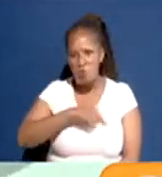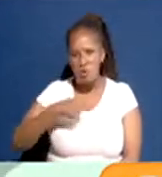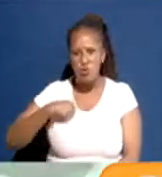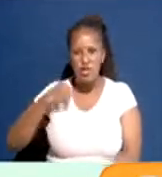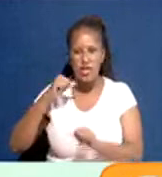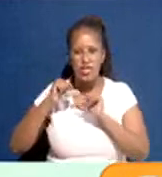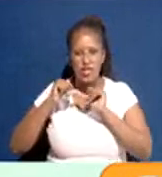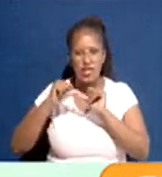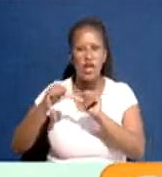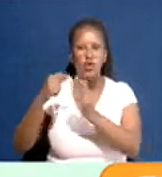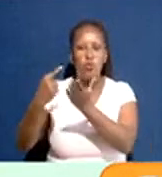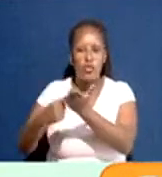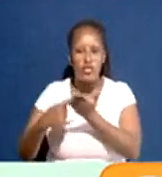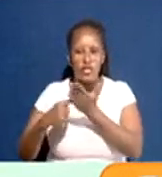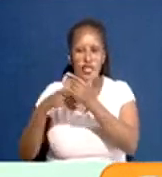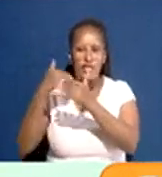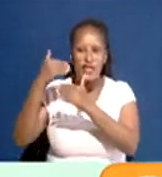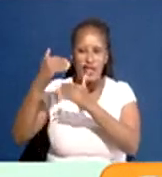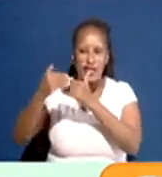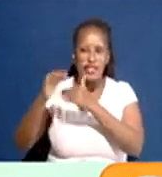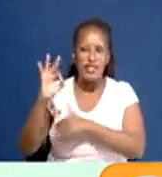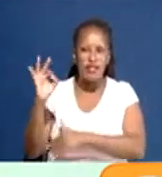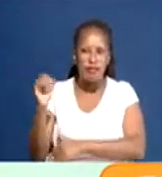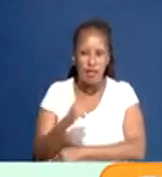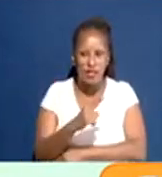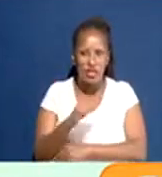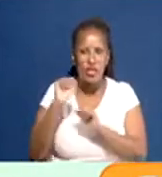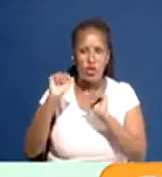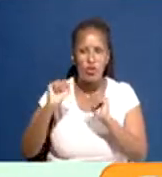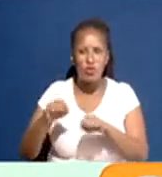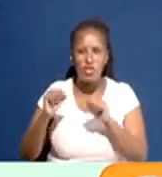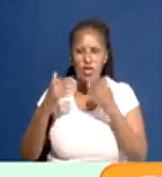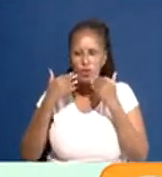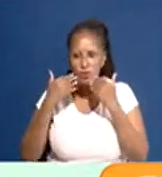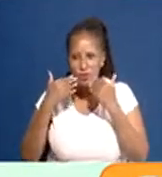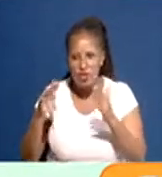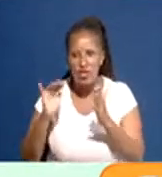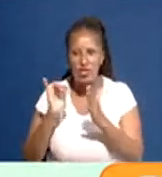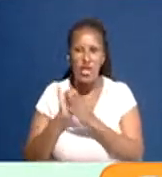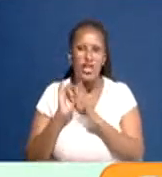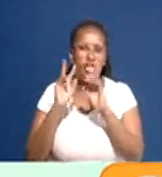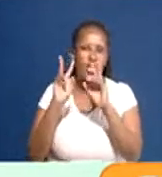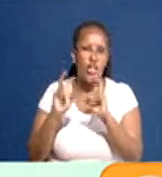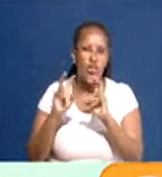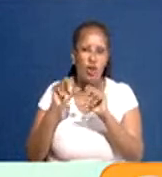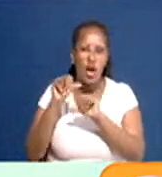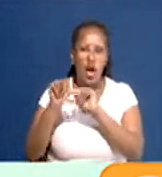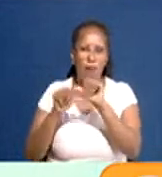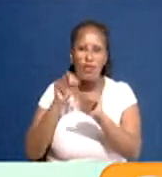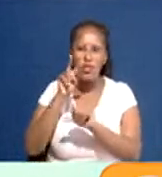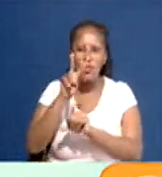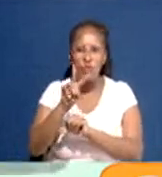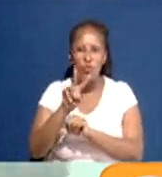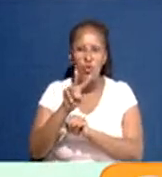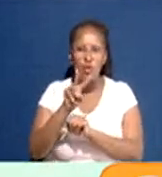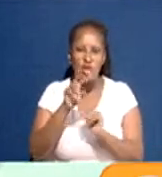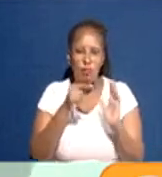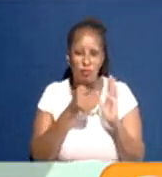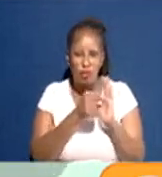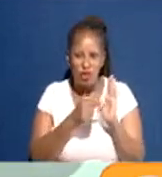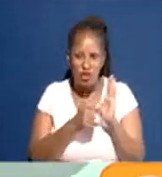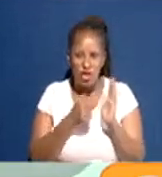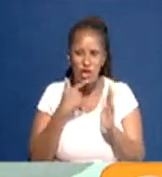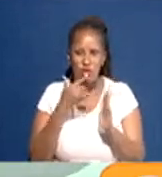it. In the next 3 months, we will have concluded the ratification of those two conventions